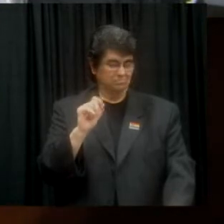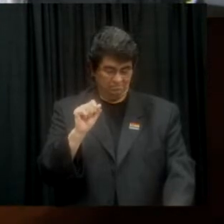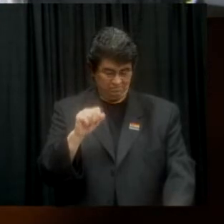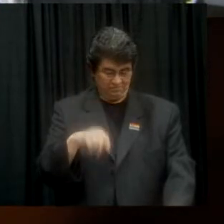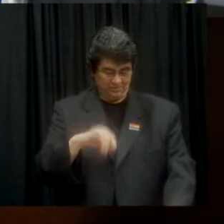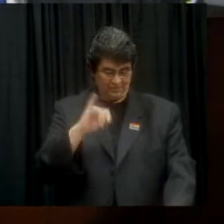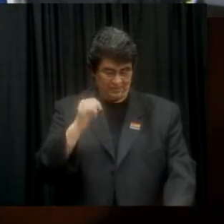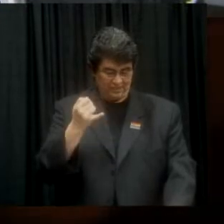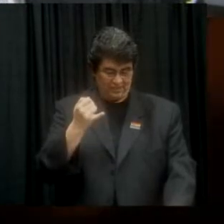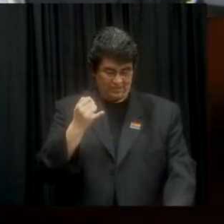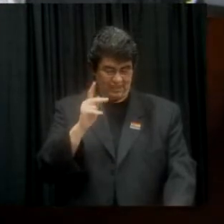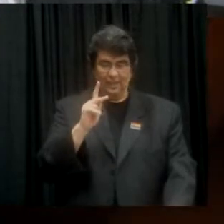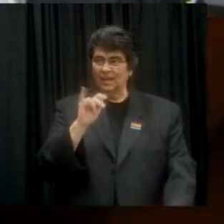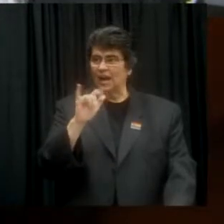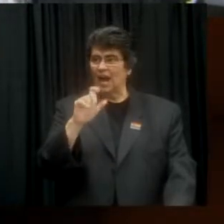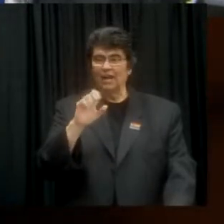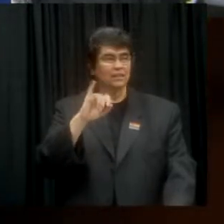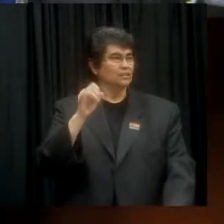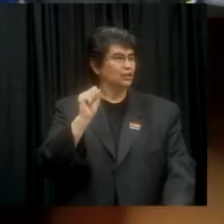I'm going to give it to him. Kyle Jason Redondo.